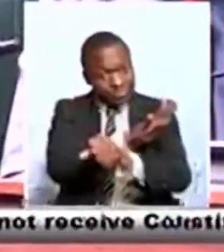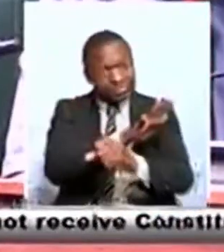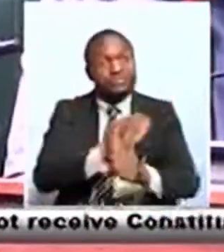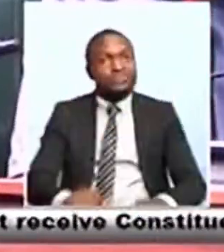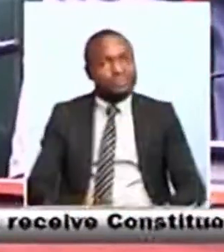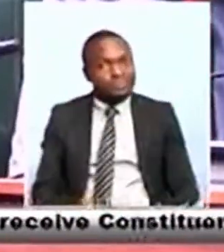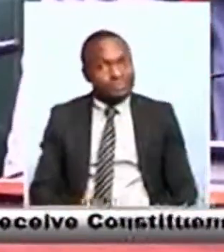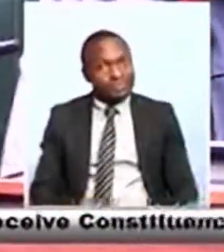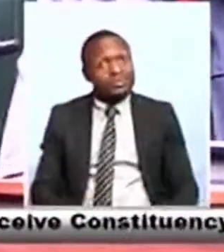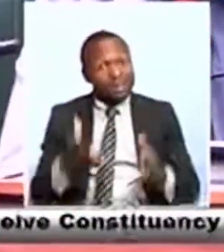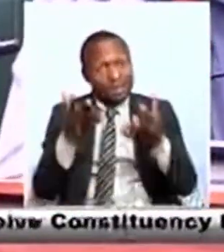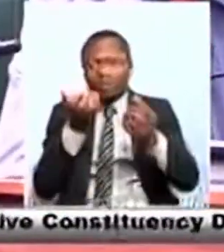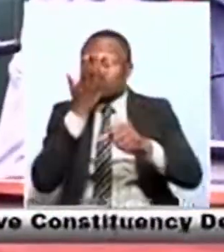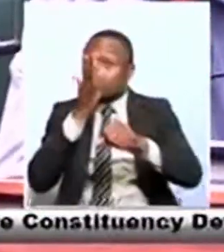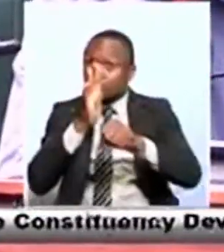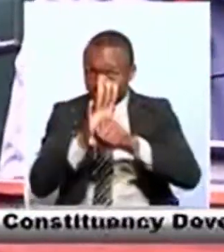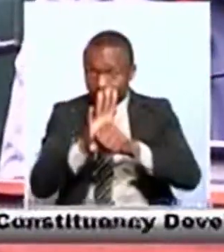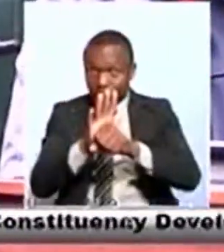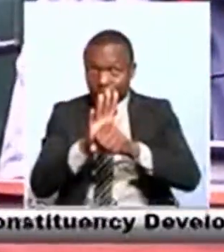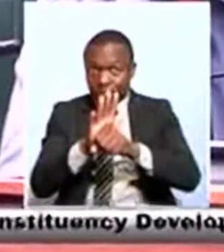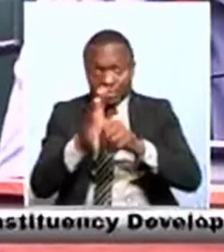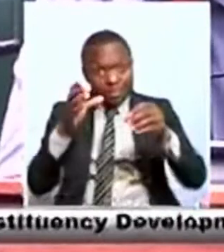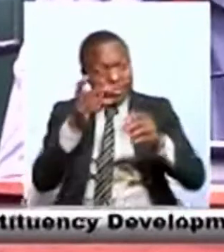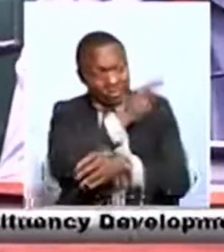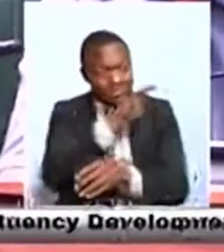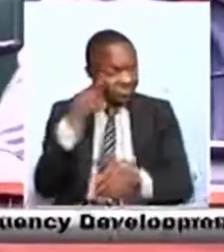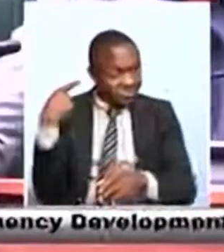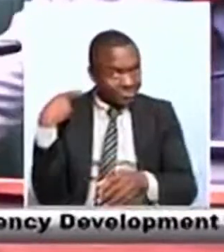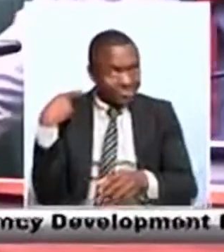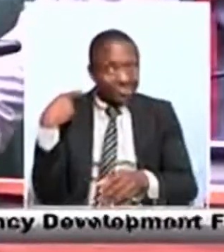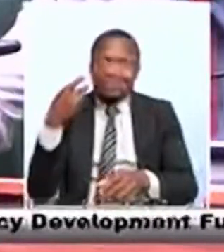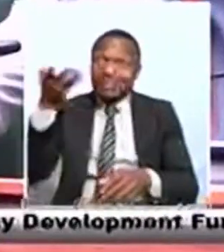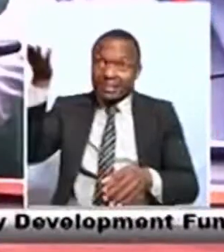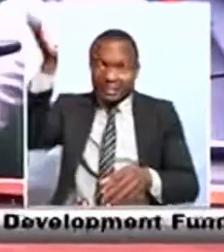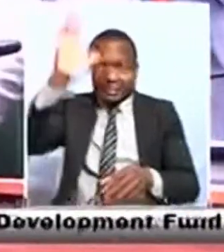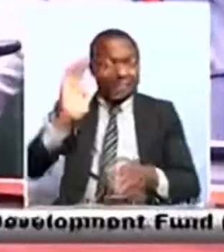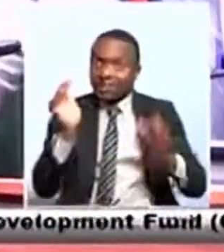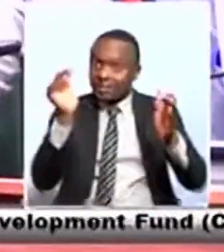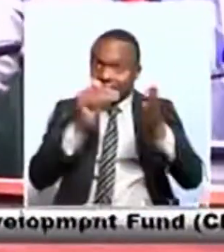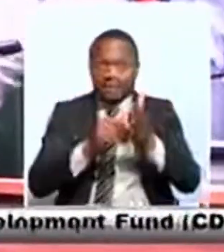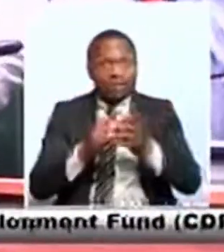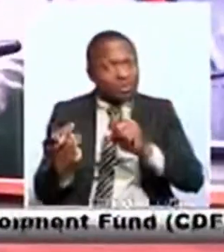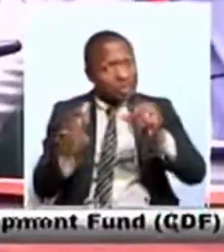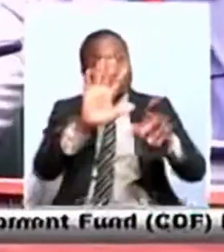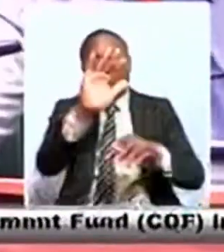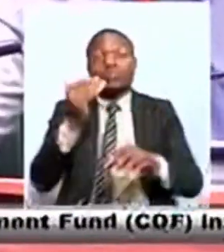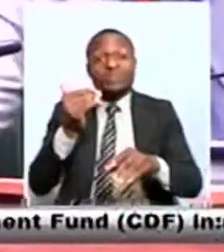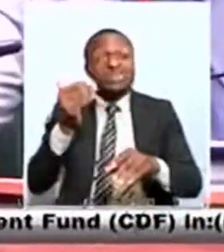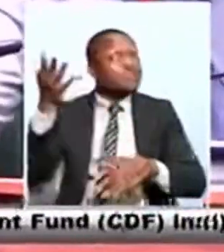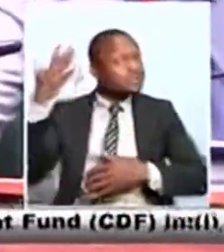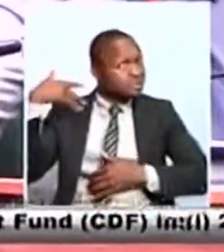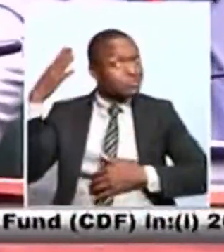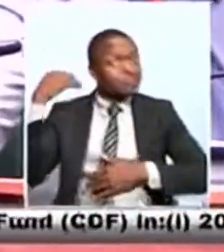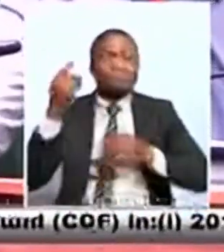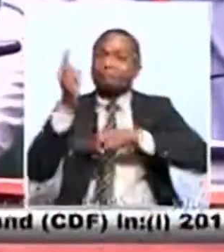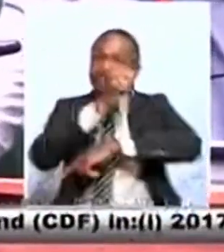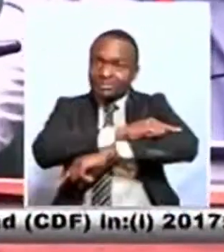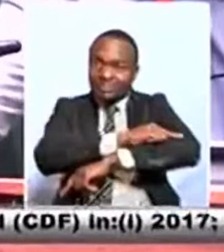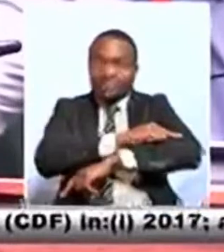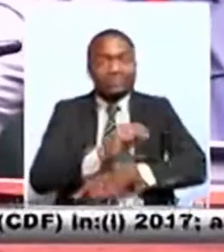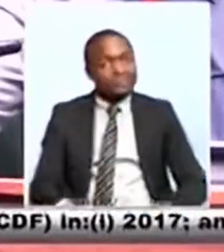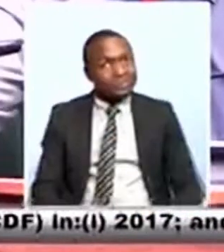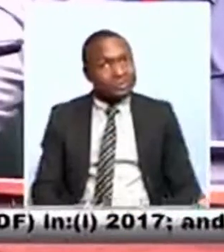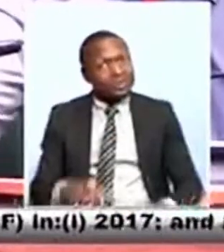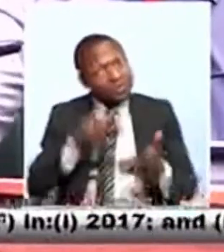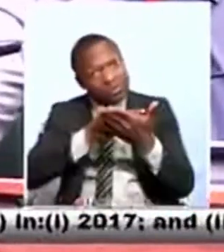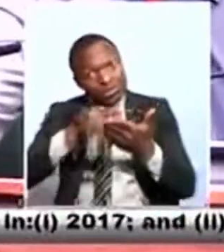And I want to assure this House, Madam Speaker, that never again are we going to go back to those days where you